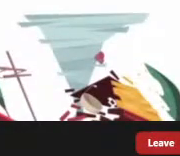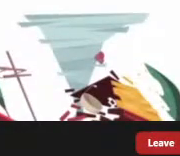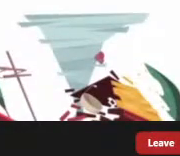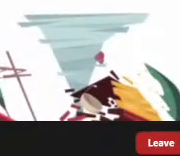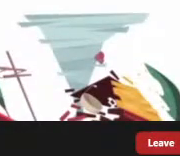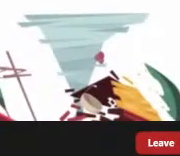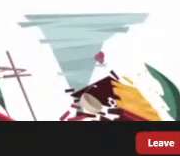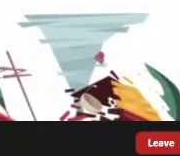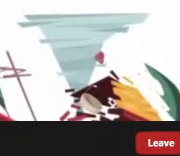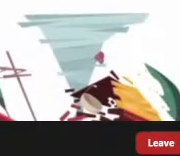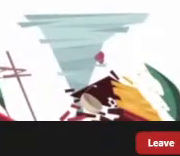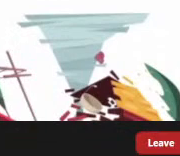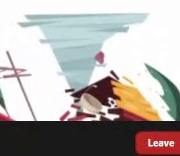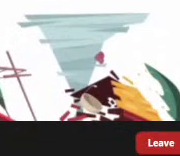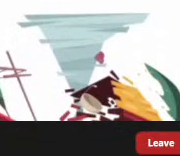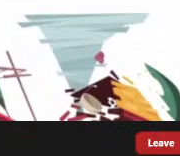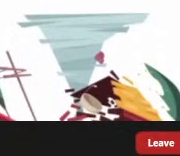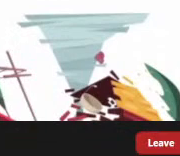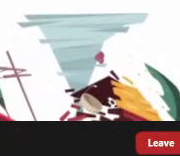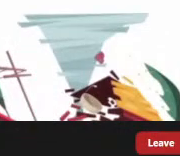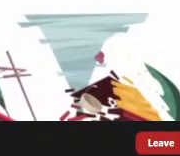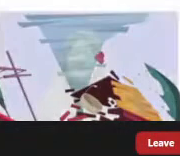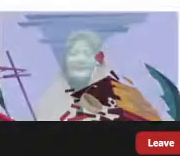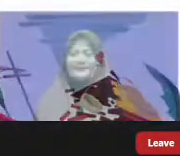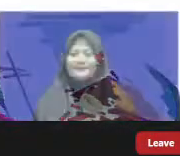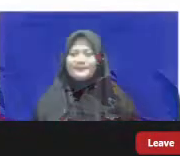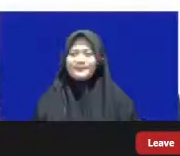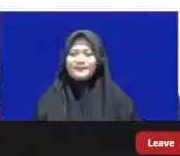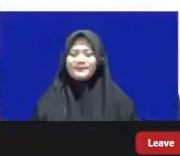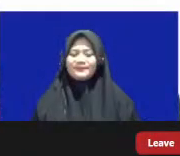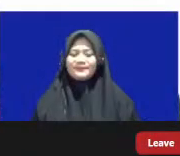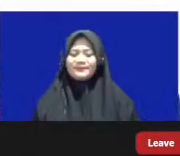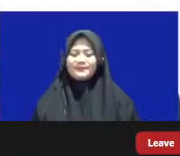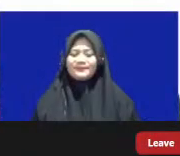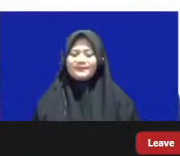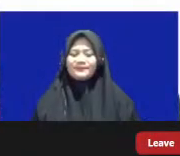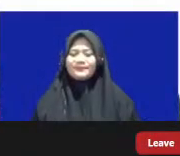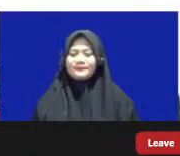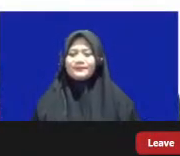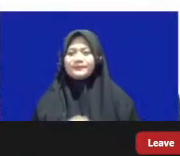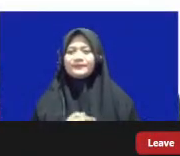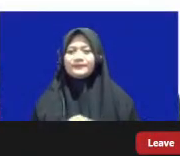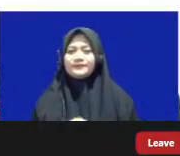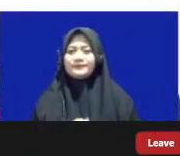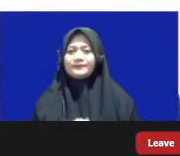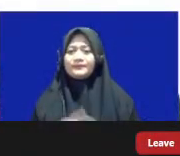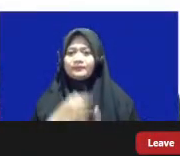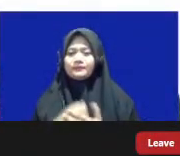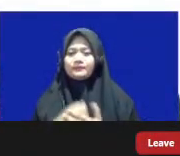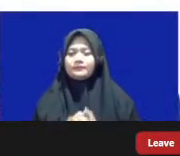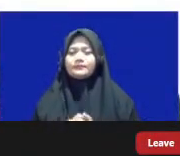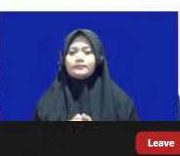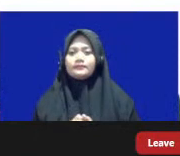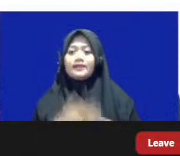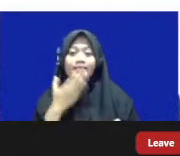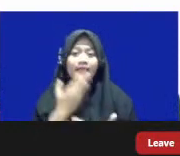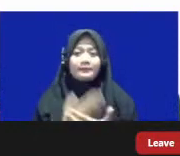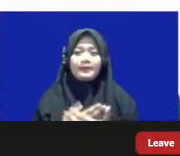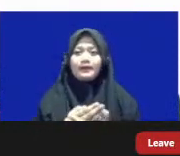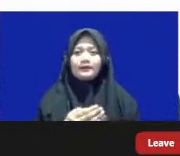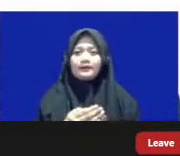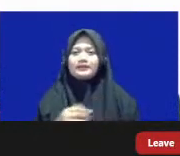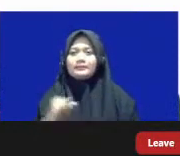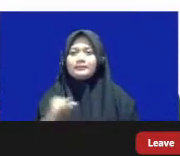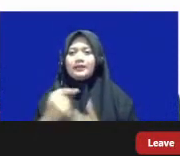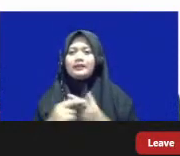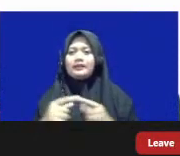Pak Ian Kusmadiana, Director of the Social Protection for Natural Disaster